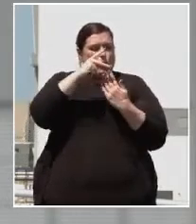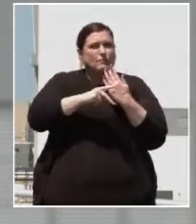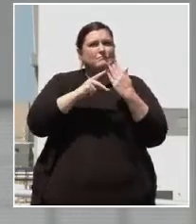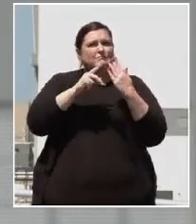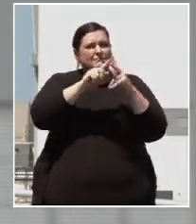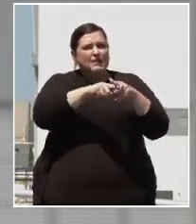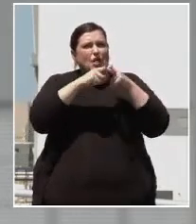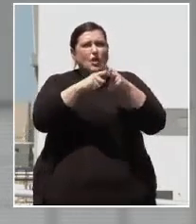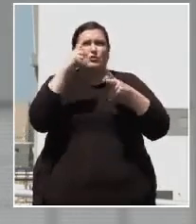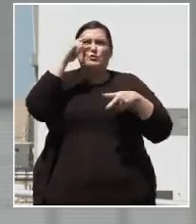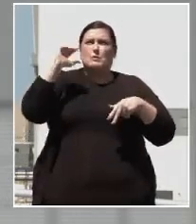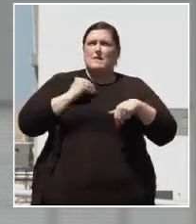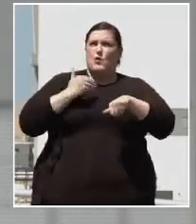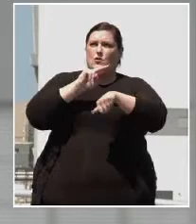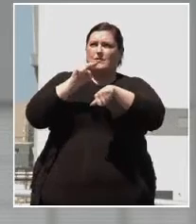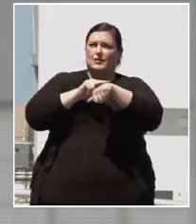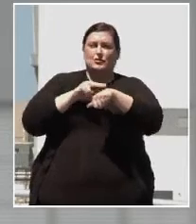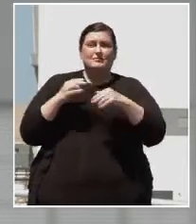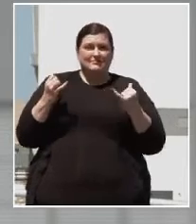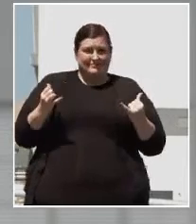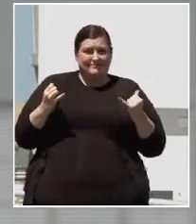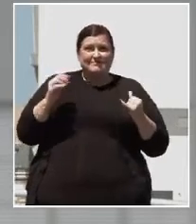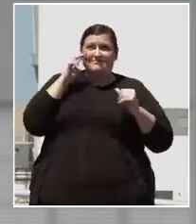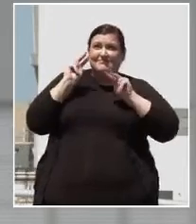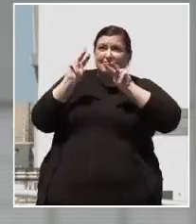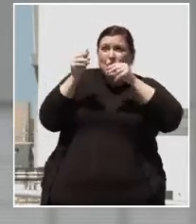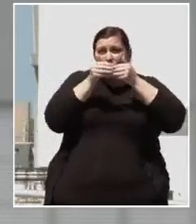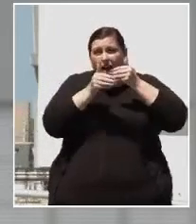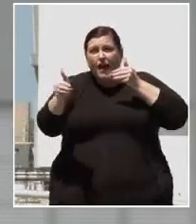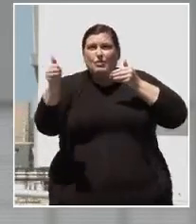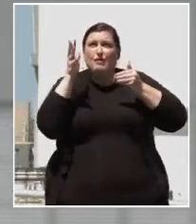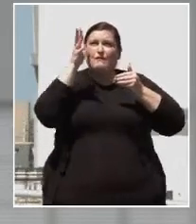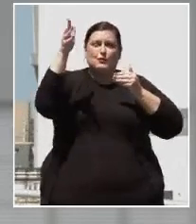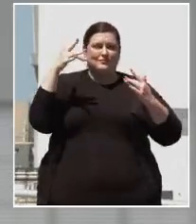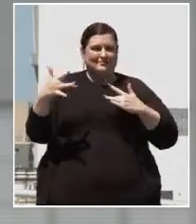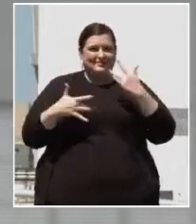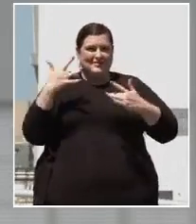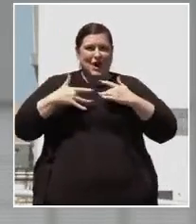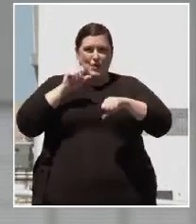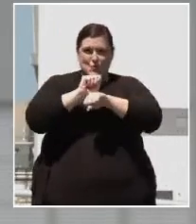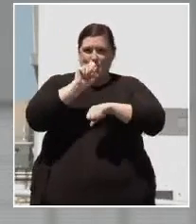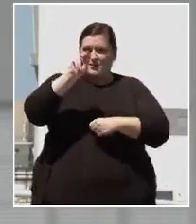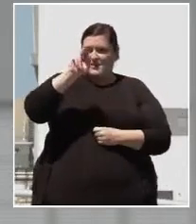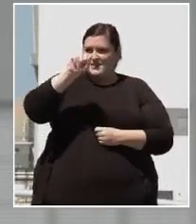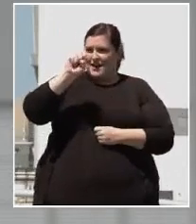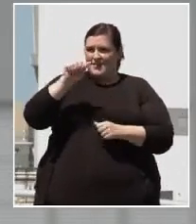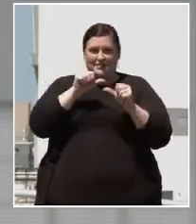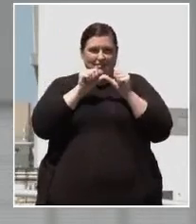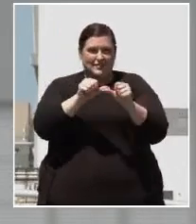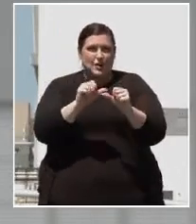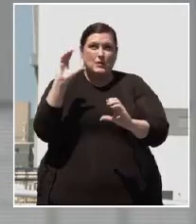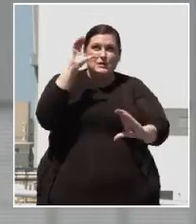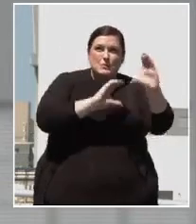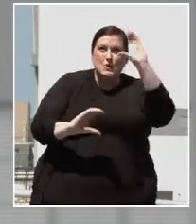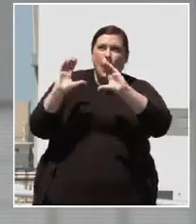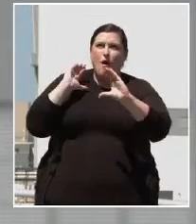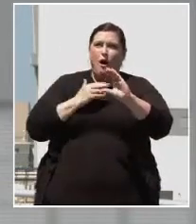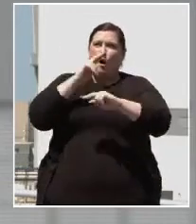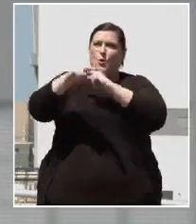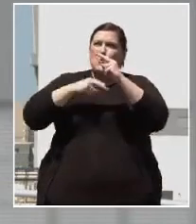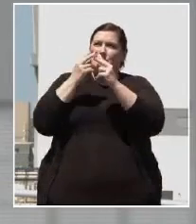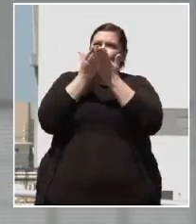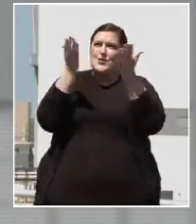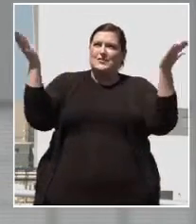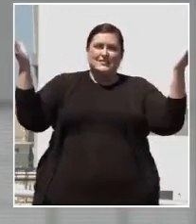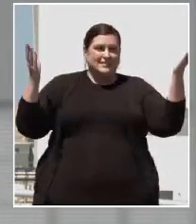today we look ahead to the Future and the exciting work that NASA is carrying out as we explore our universe